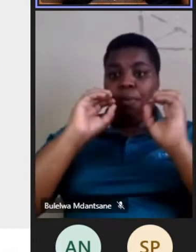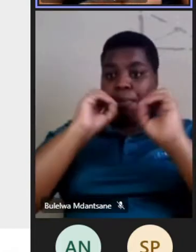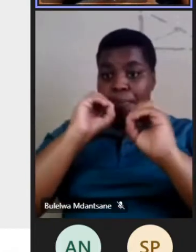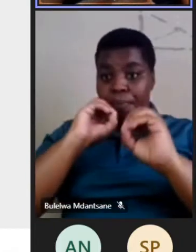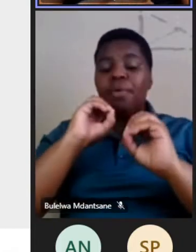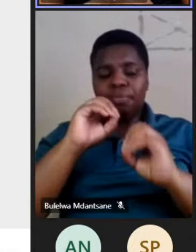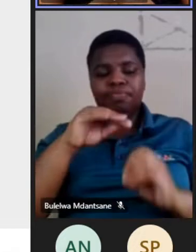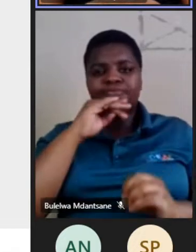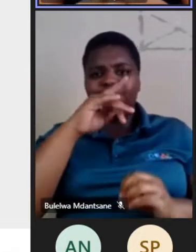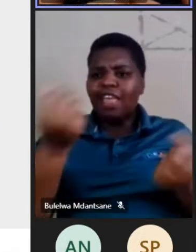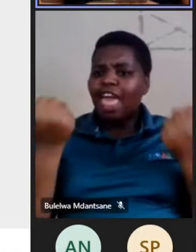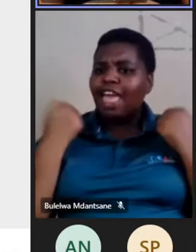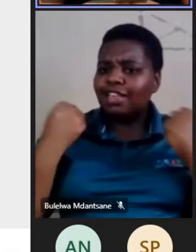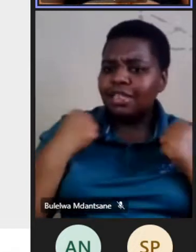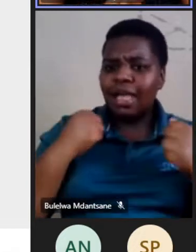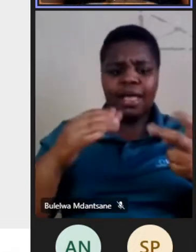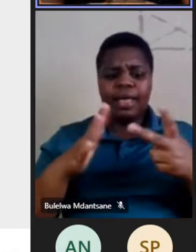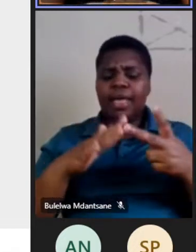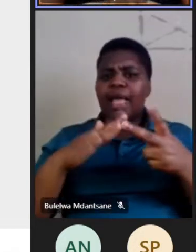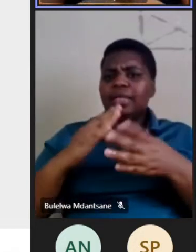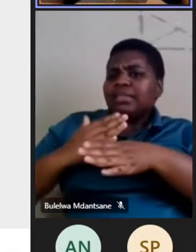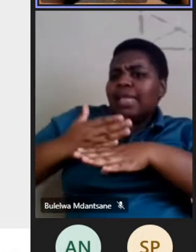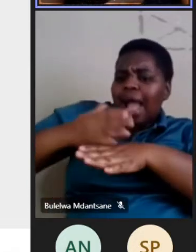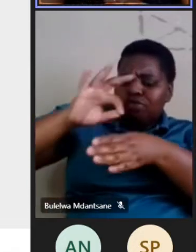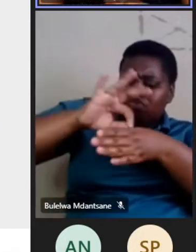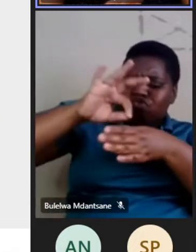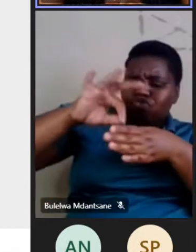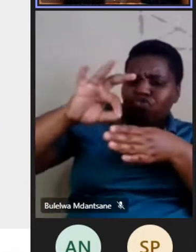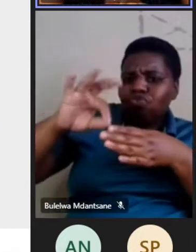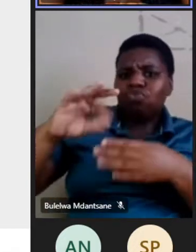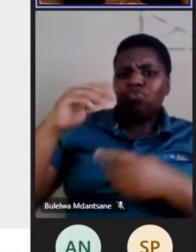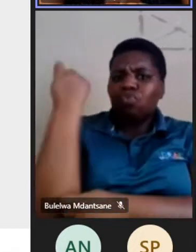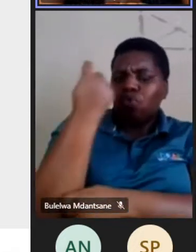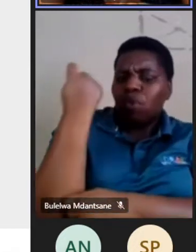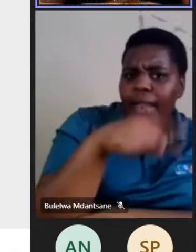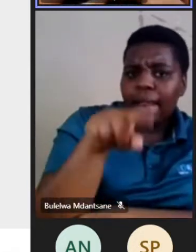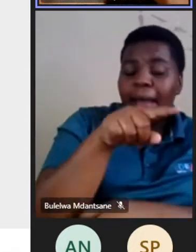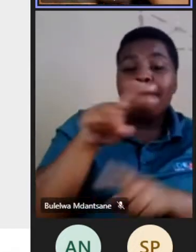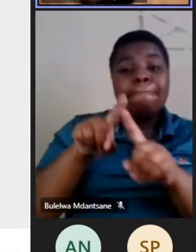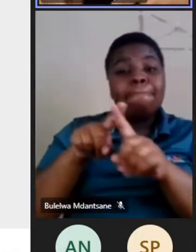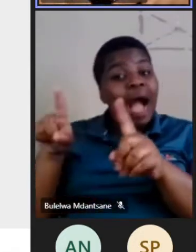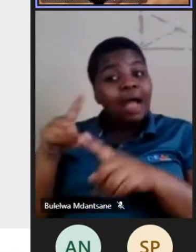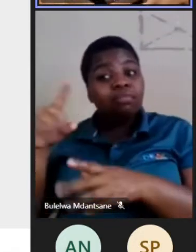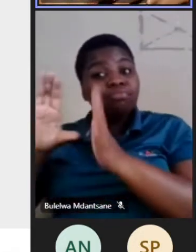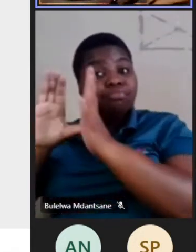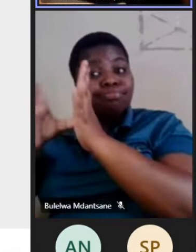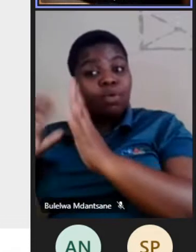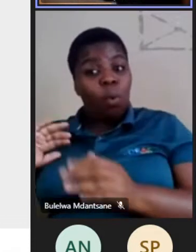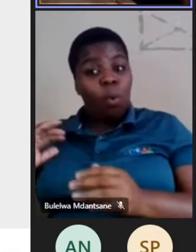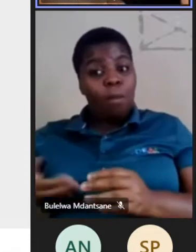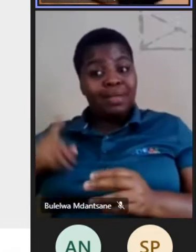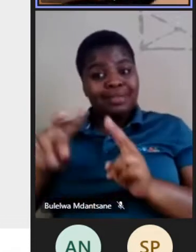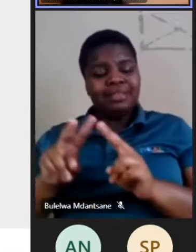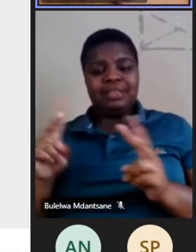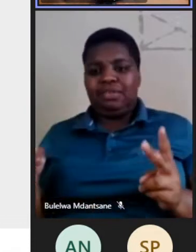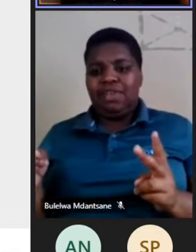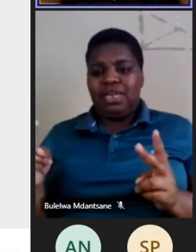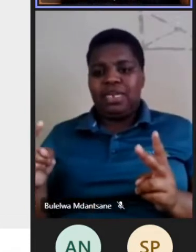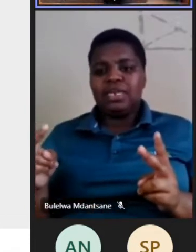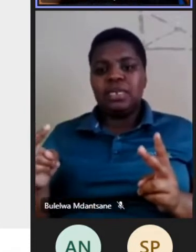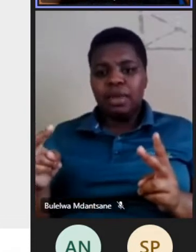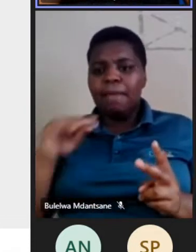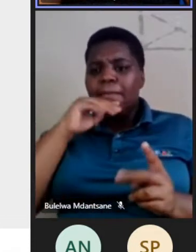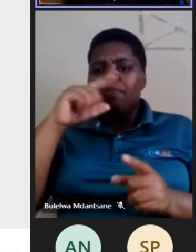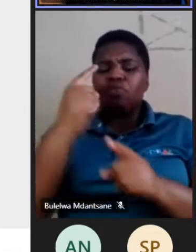exercising, while we had much less of that from the group of women with disabilities, who often then also reflected on being isolated